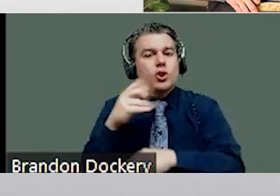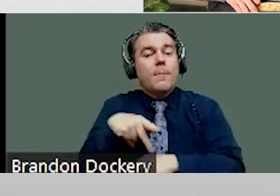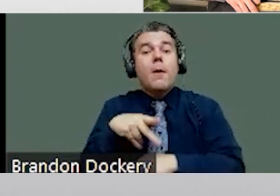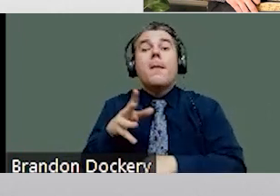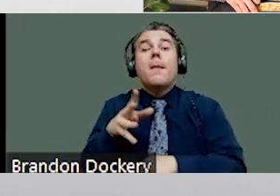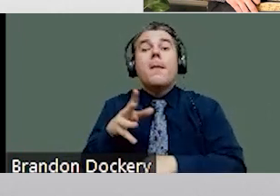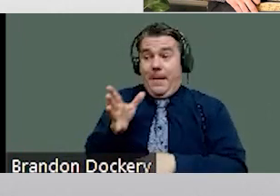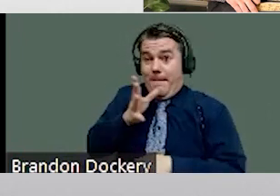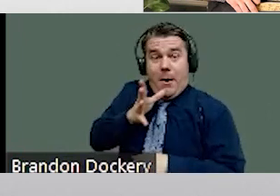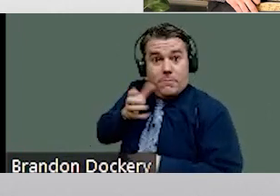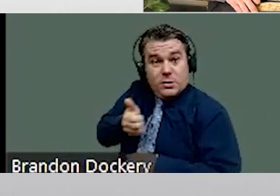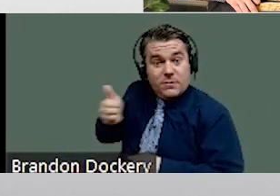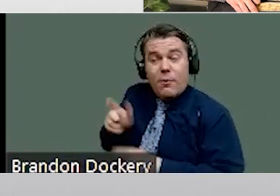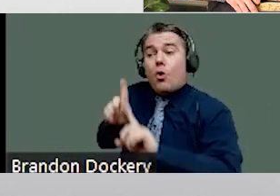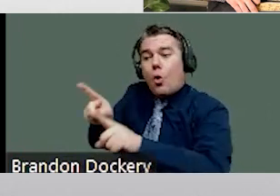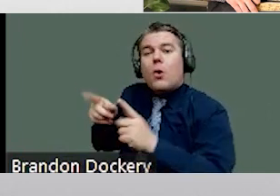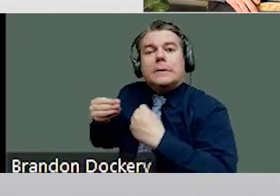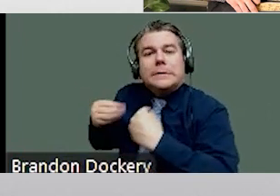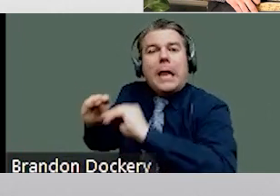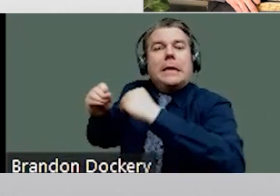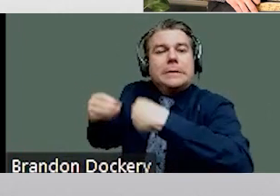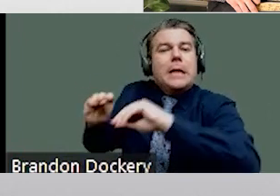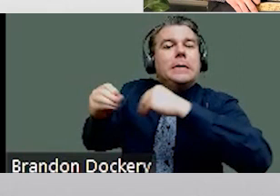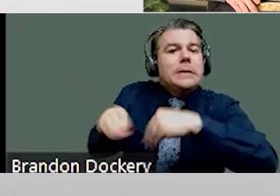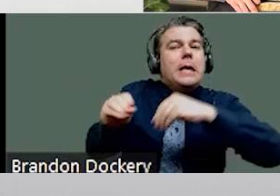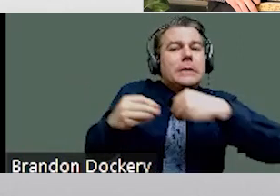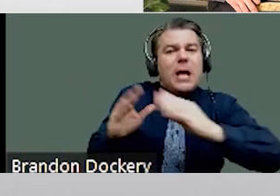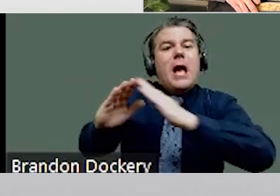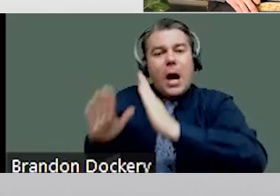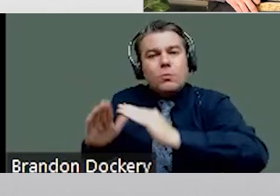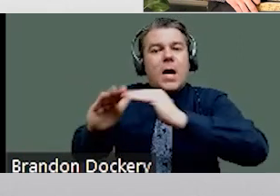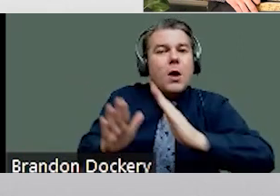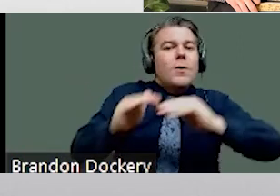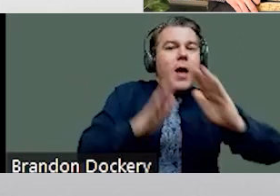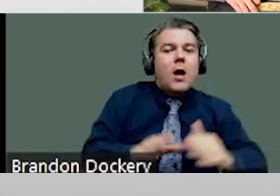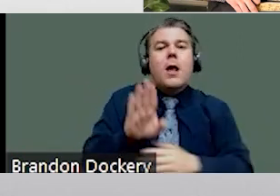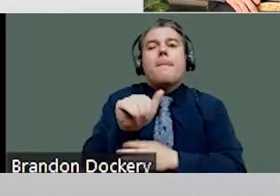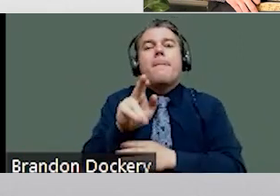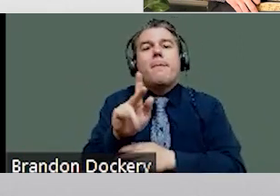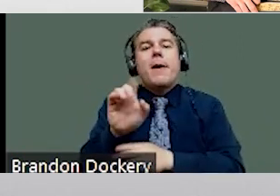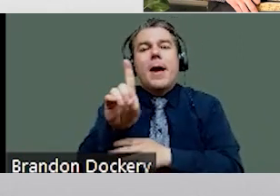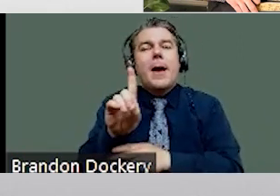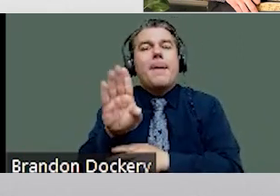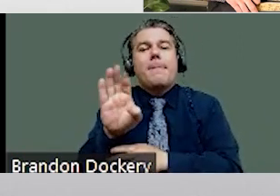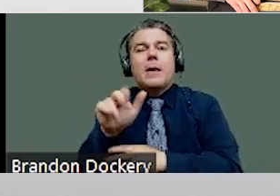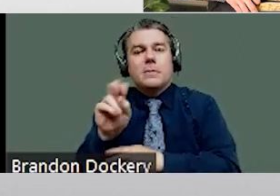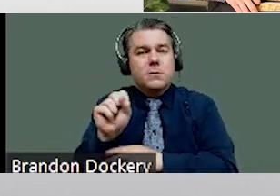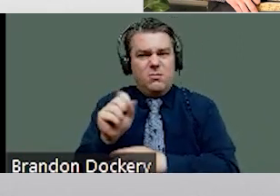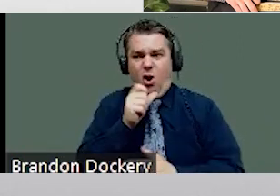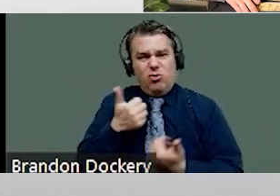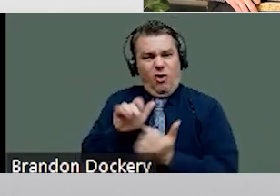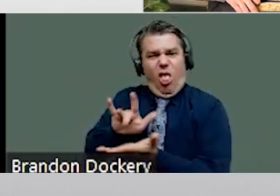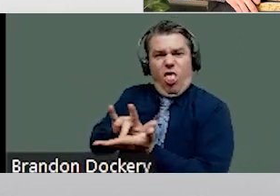Moms go door to door selling cans of baked beans. And they weren't doing that to exploit